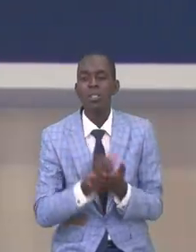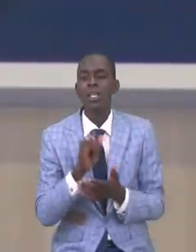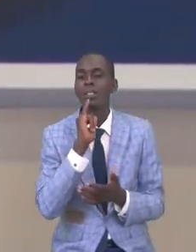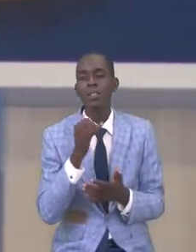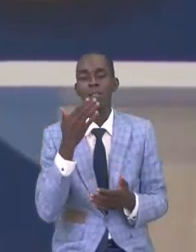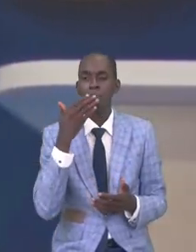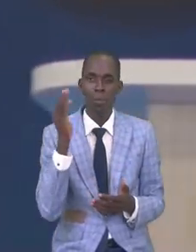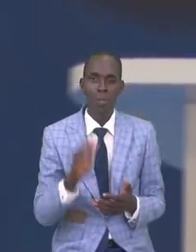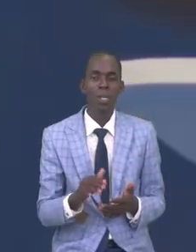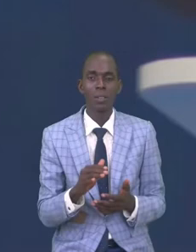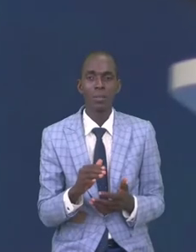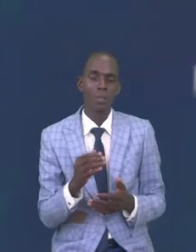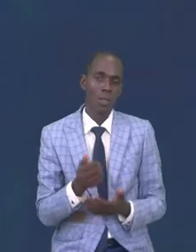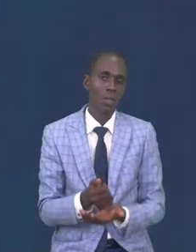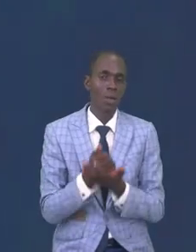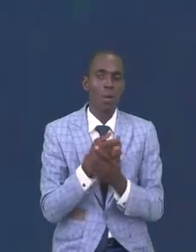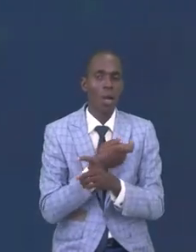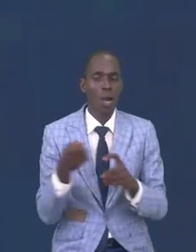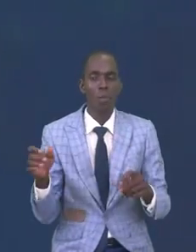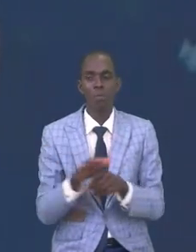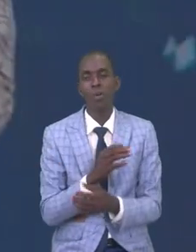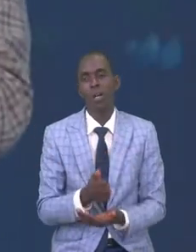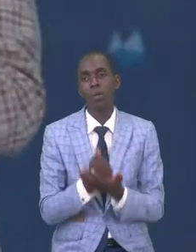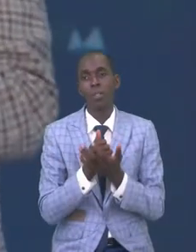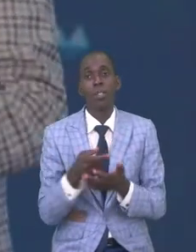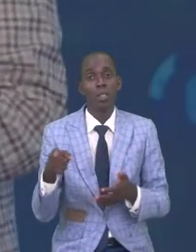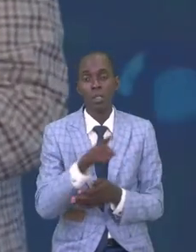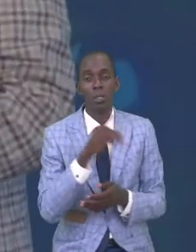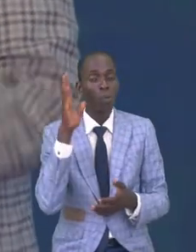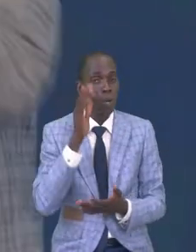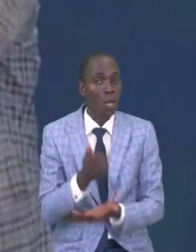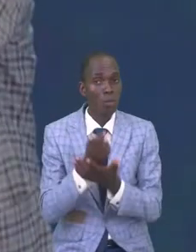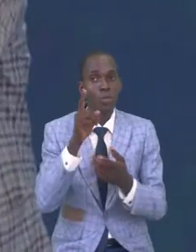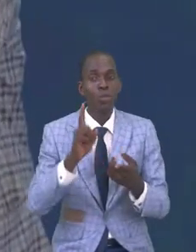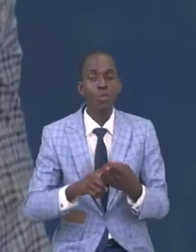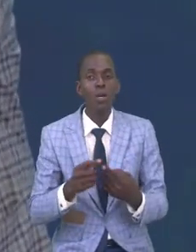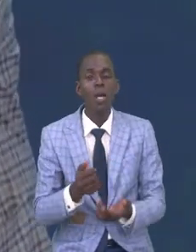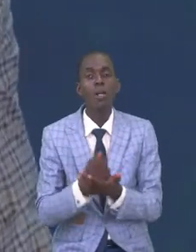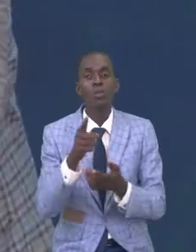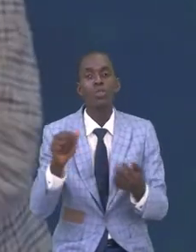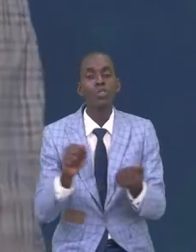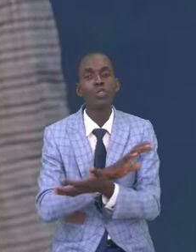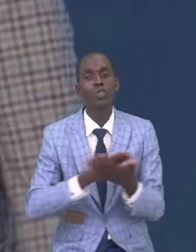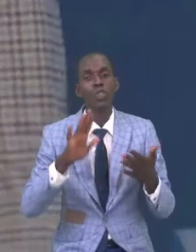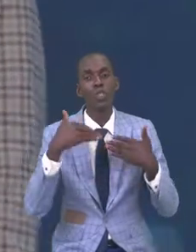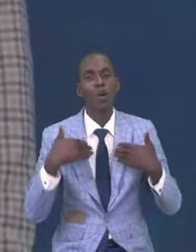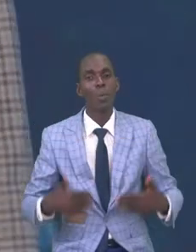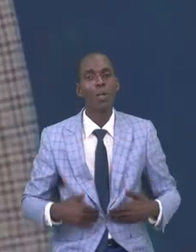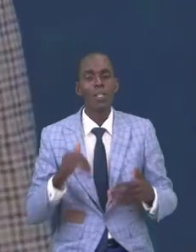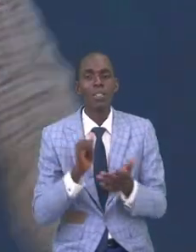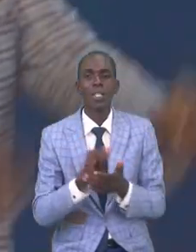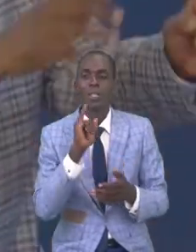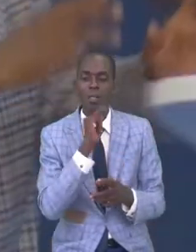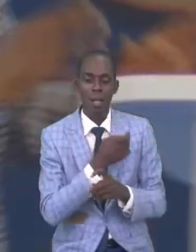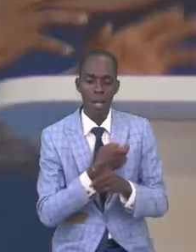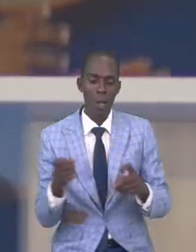can defile, degrade, destroy your body. That is harmful